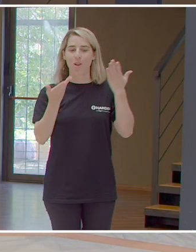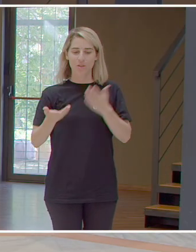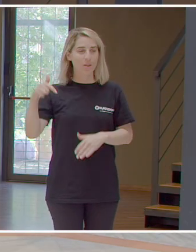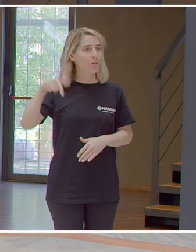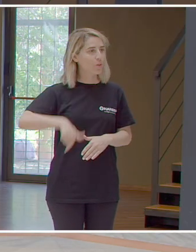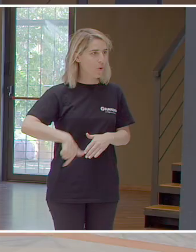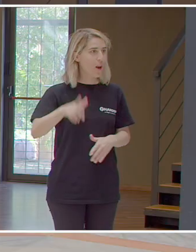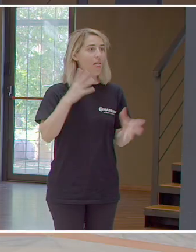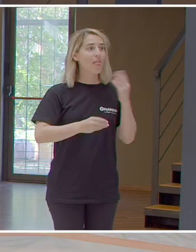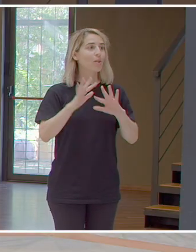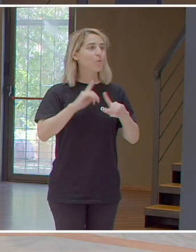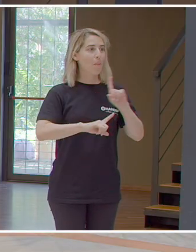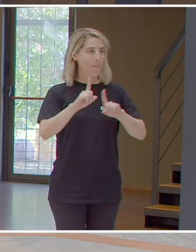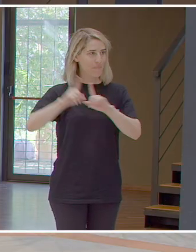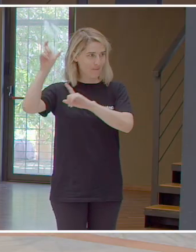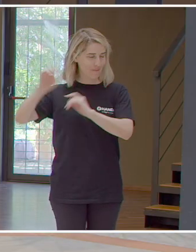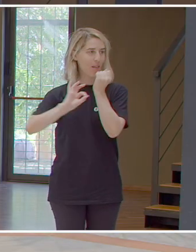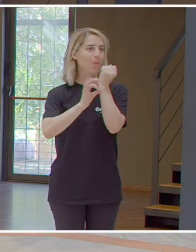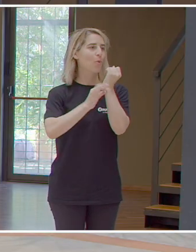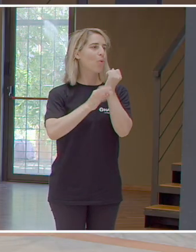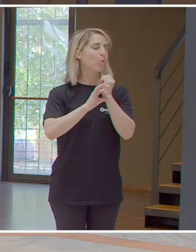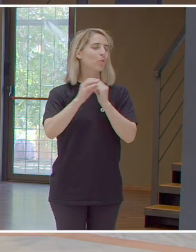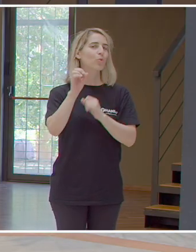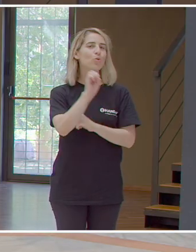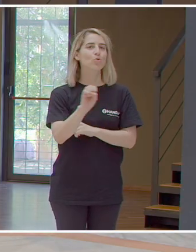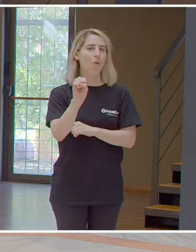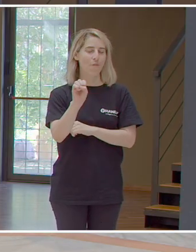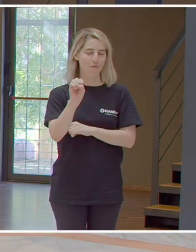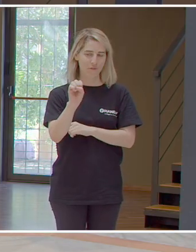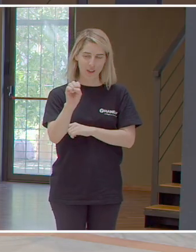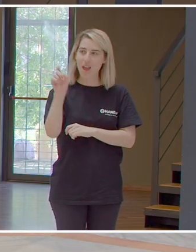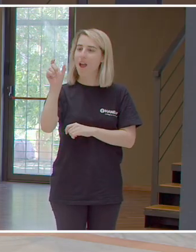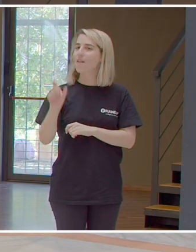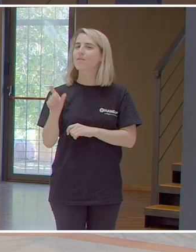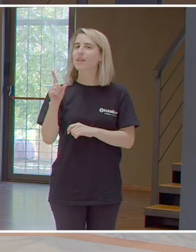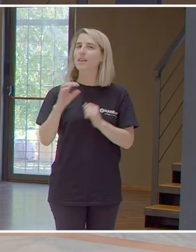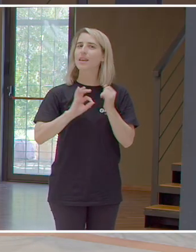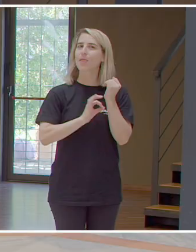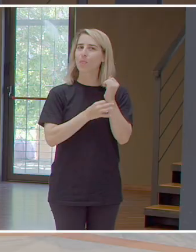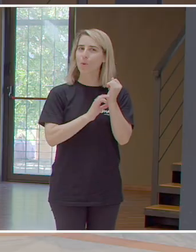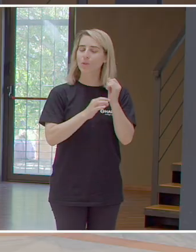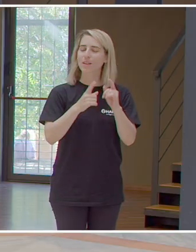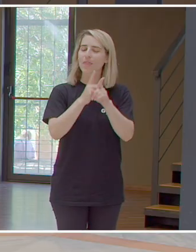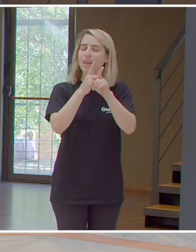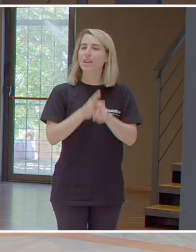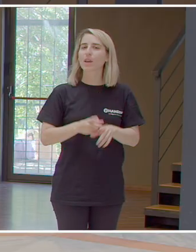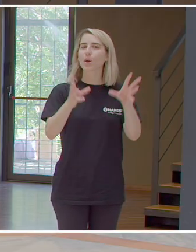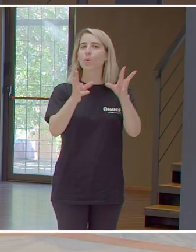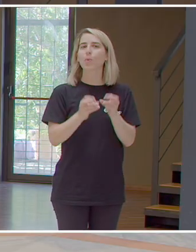we're going to listen to is by Dr. Sophie Engelhardt. She's a vegan medical doctor specializing in pathology, where she went